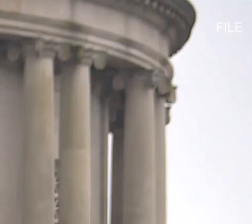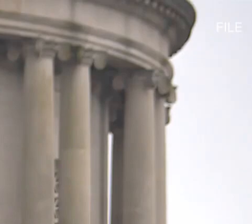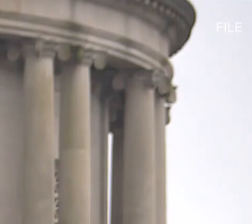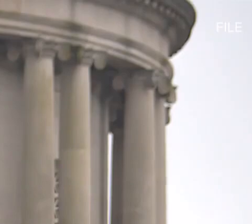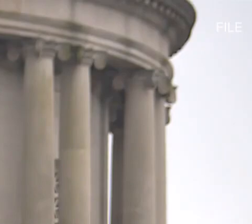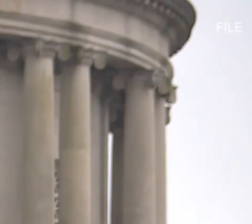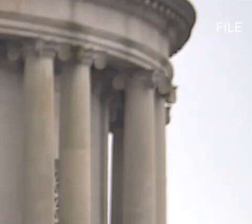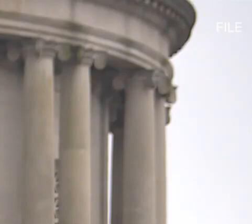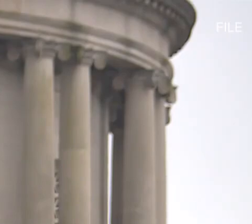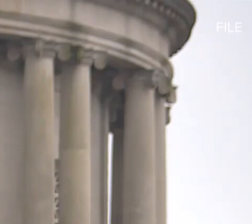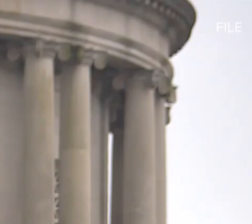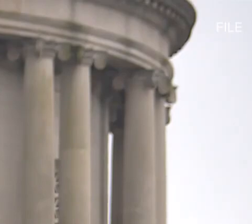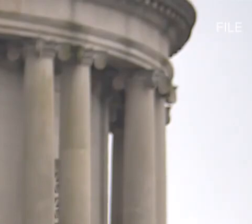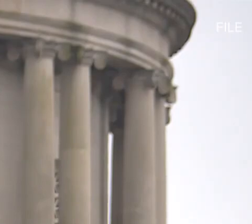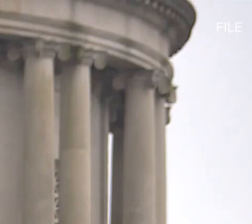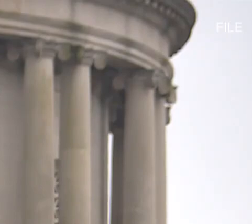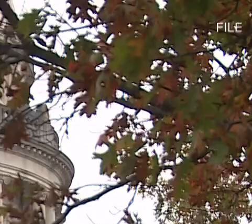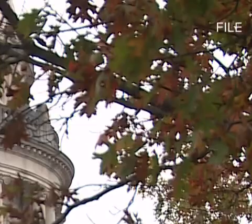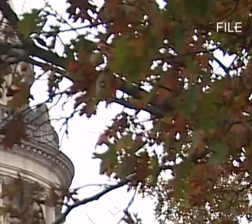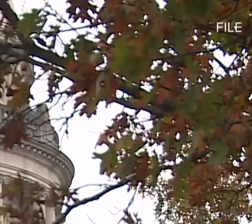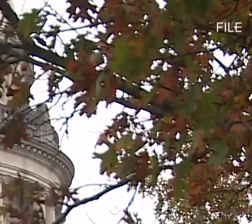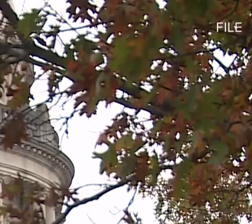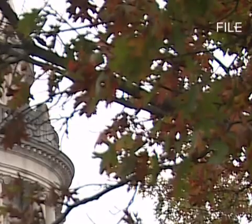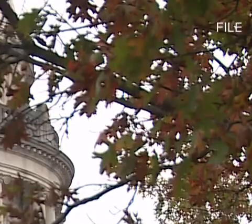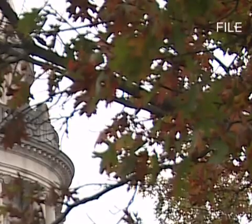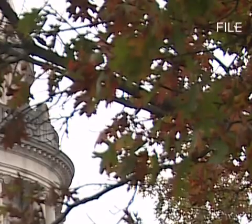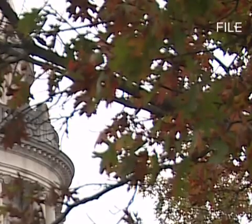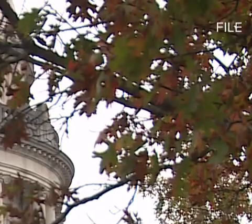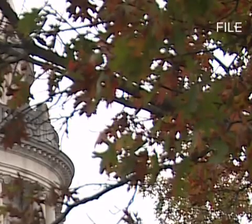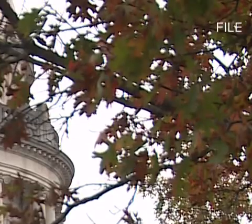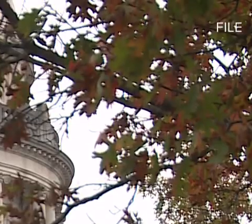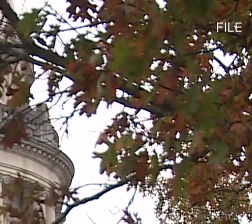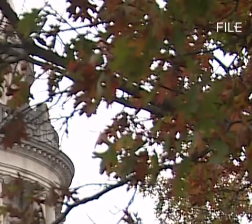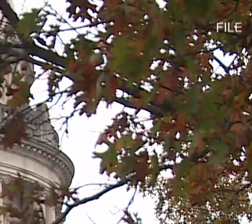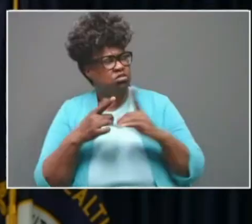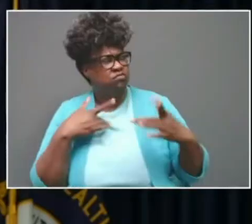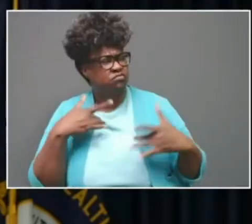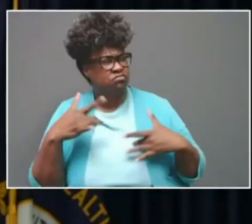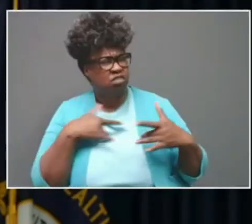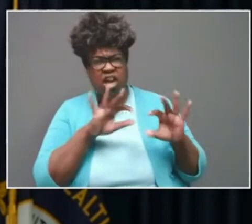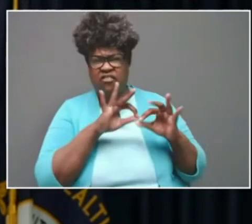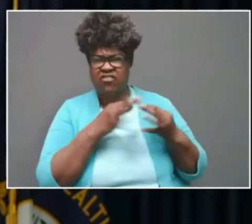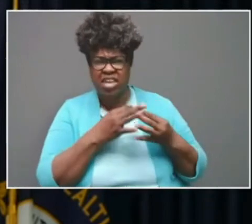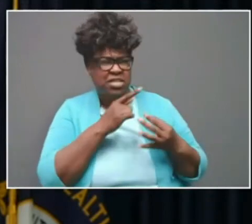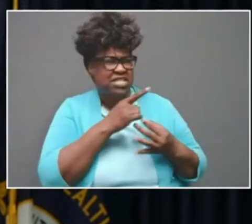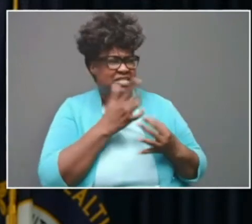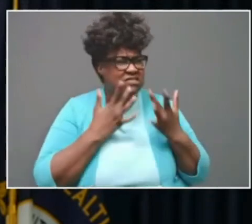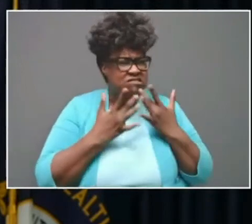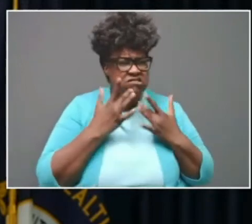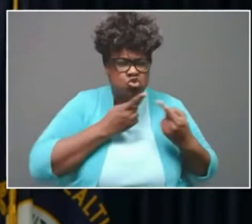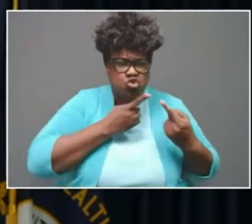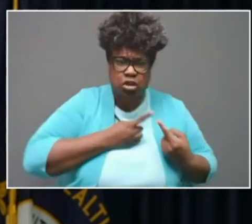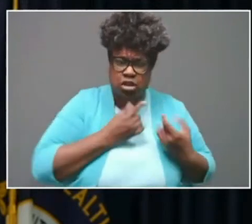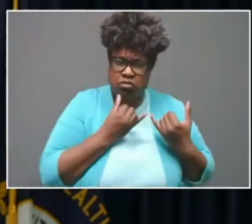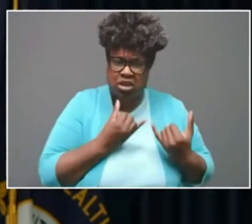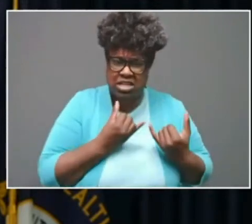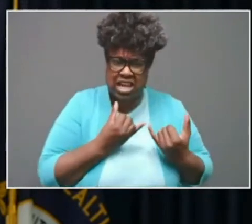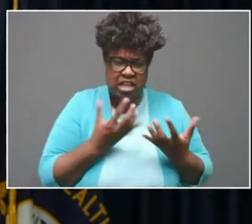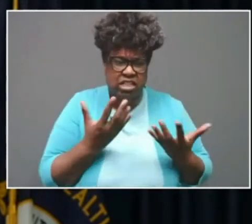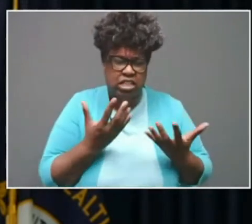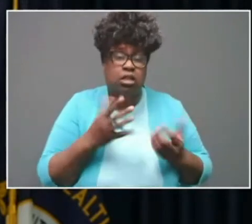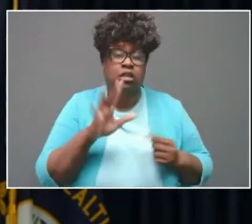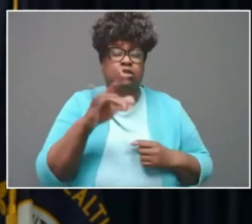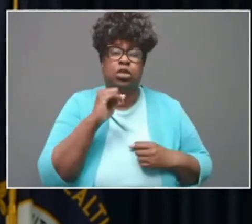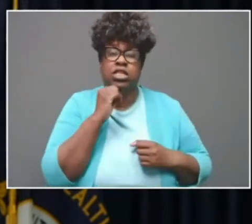has concerns about how it could potentially impact Kentucky's fiscal future. So it's not just